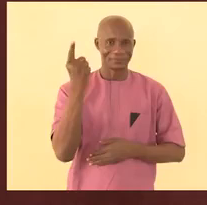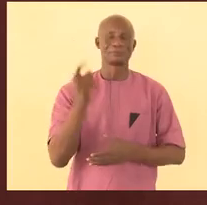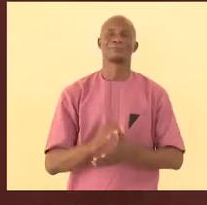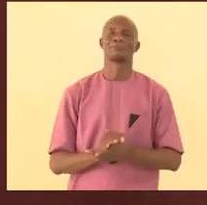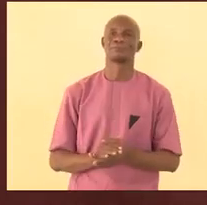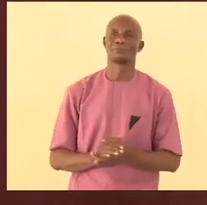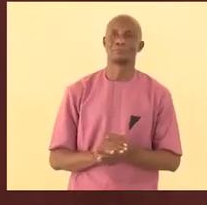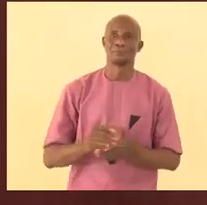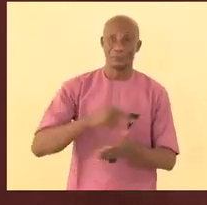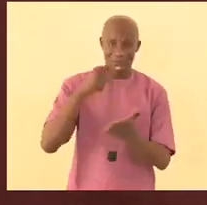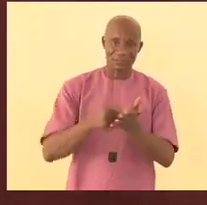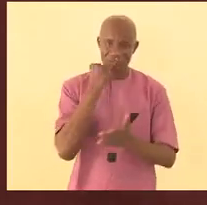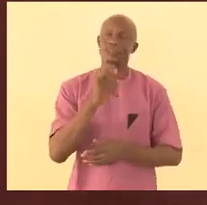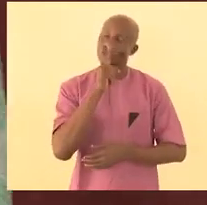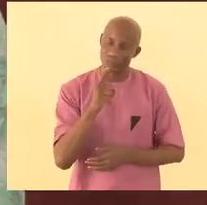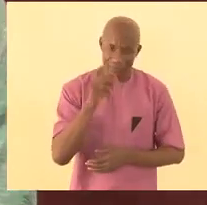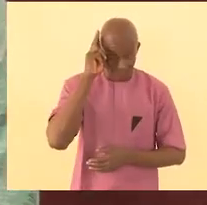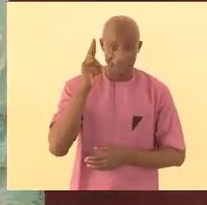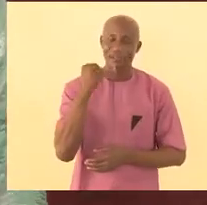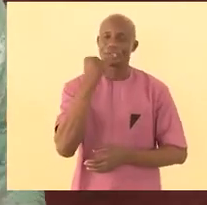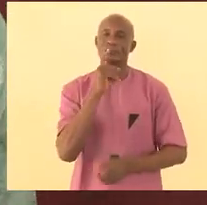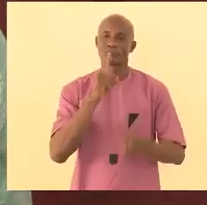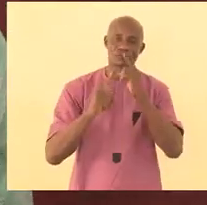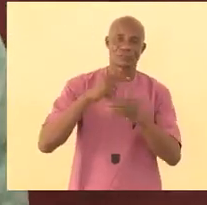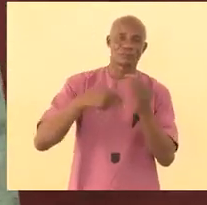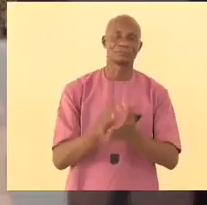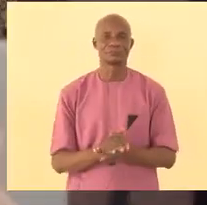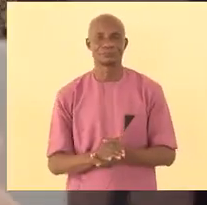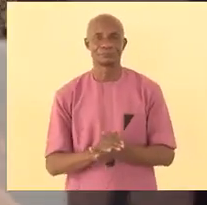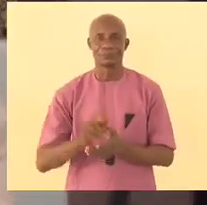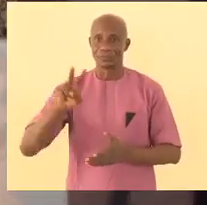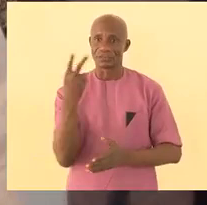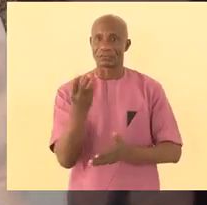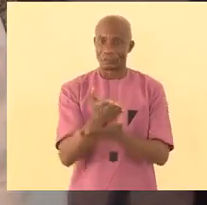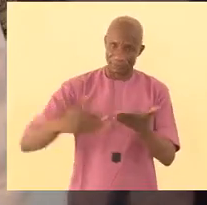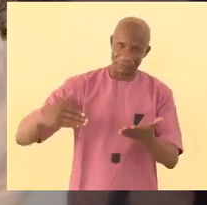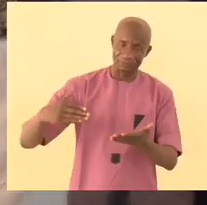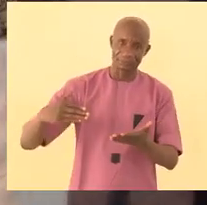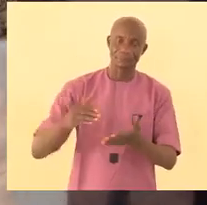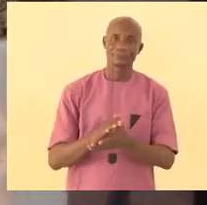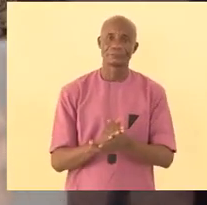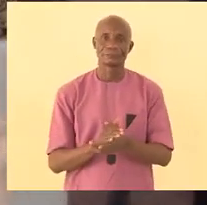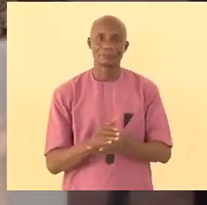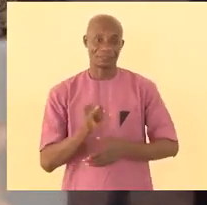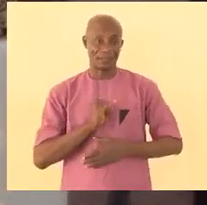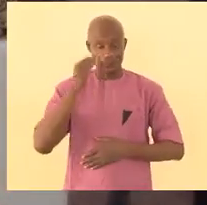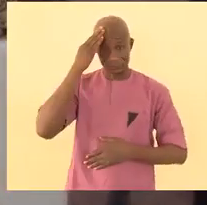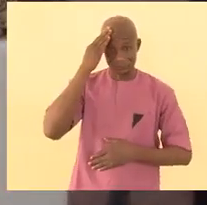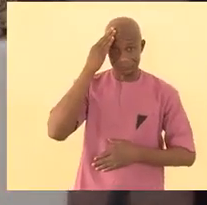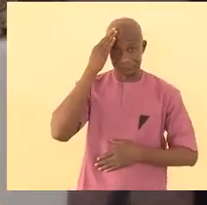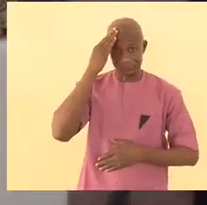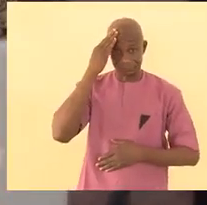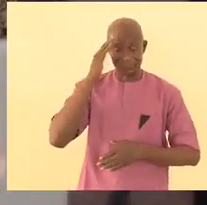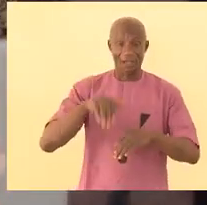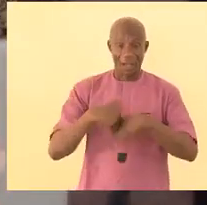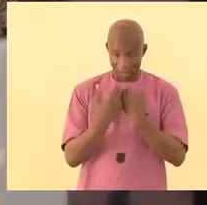yes. So this is the truth that he's talking about. Now, the second part of that question is actually for you. Yes, I realize.